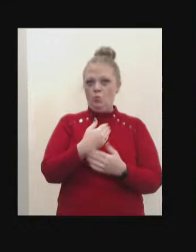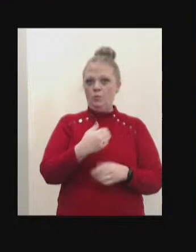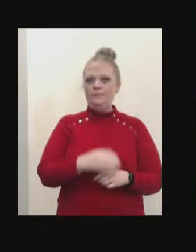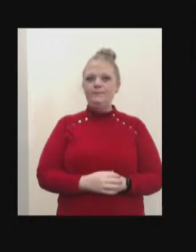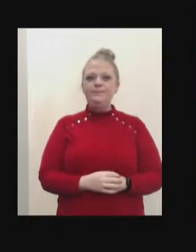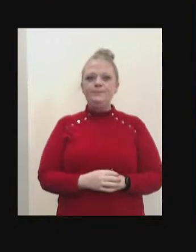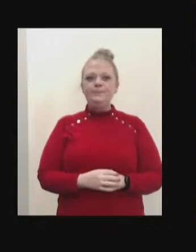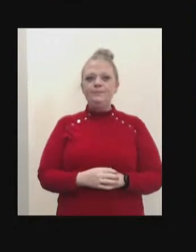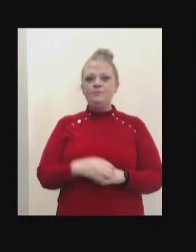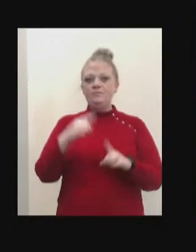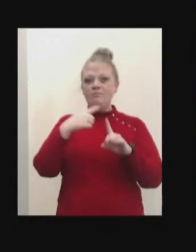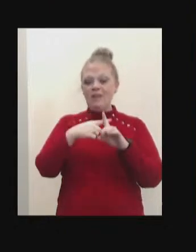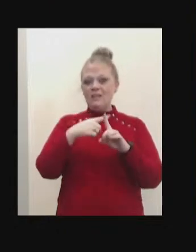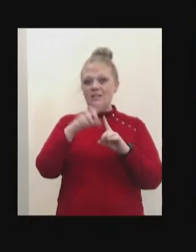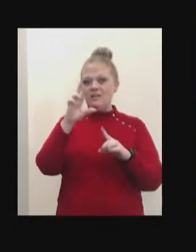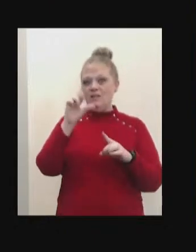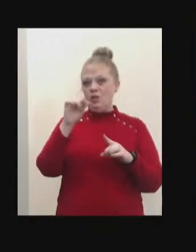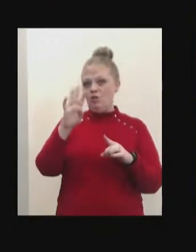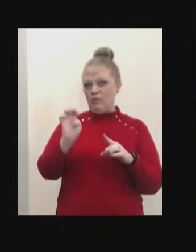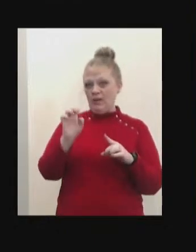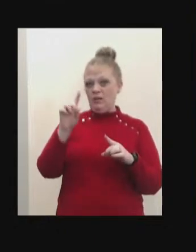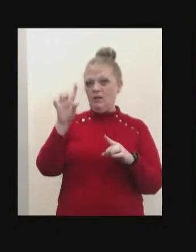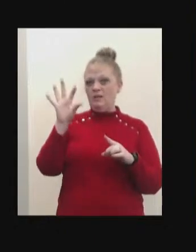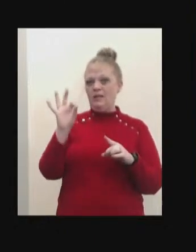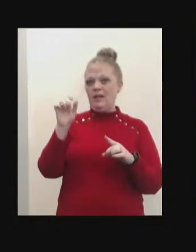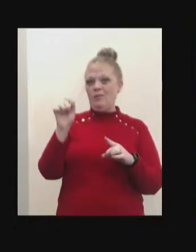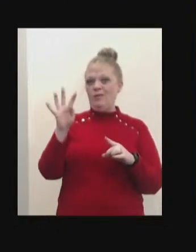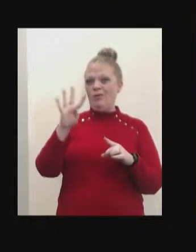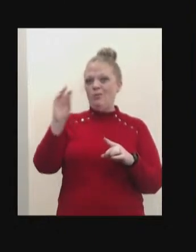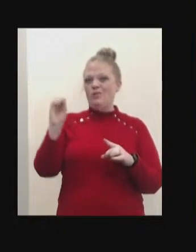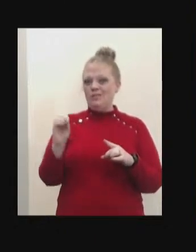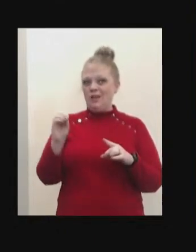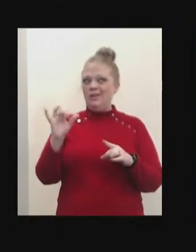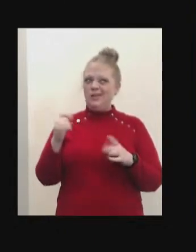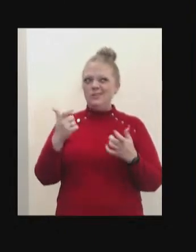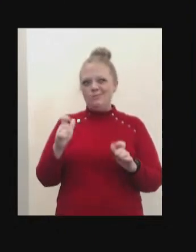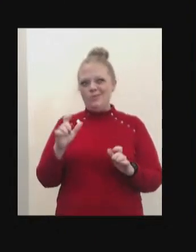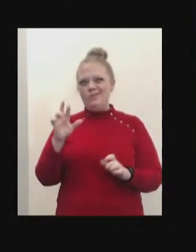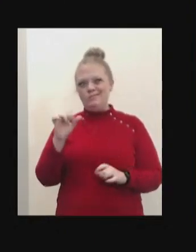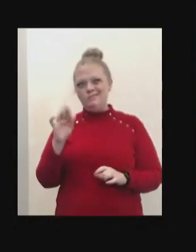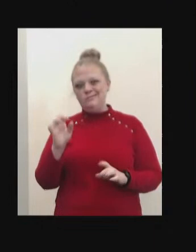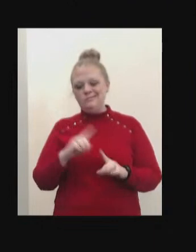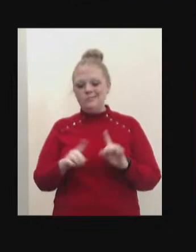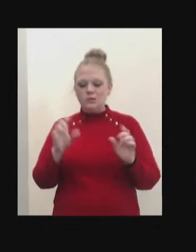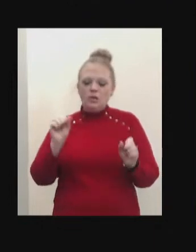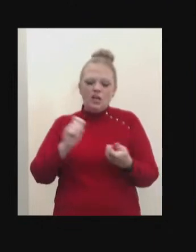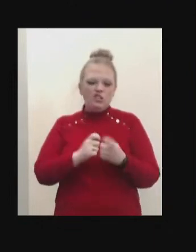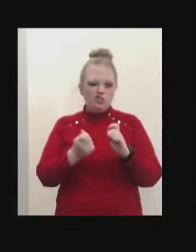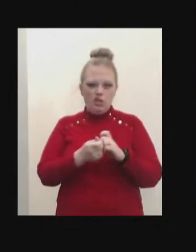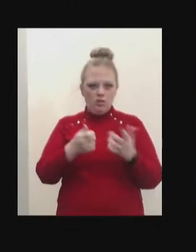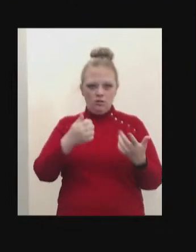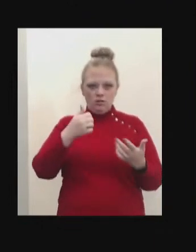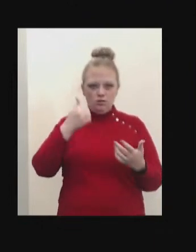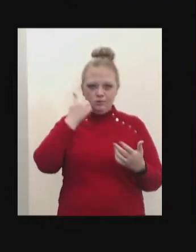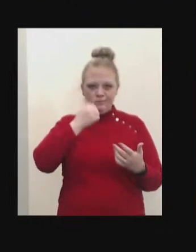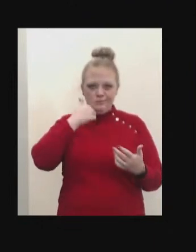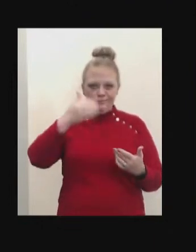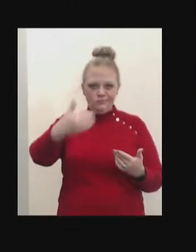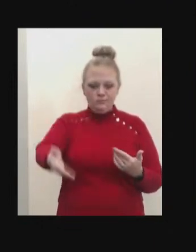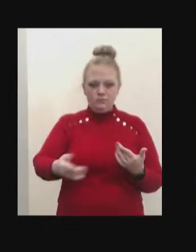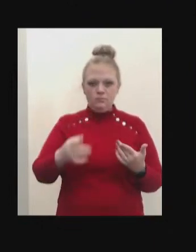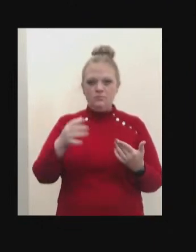day of 9.4%, which is one of the larger positivity rates we've had on a day, but that can change on a daily basis. And this was a